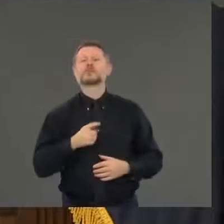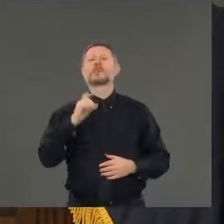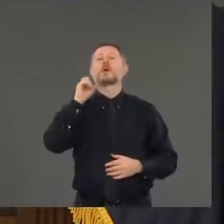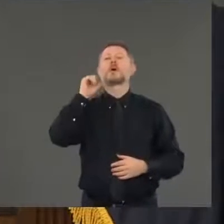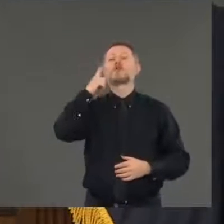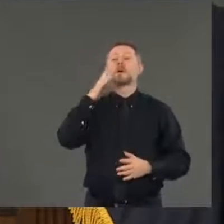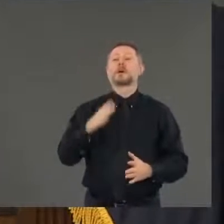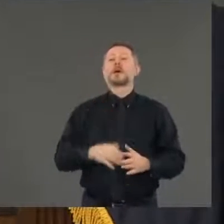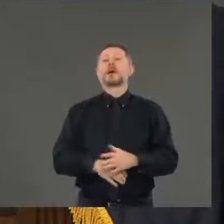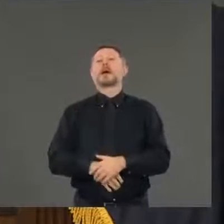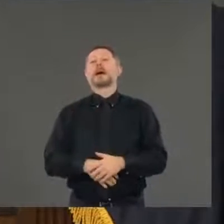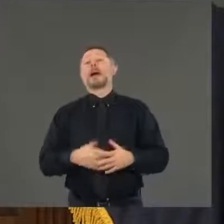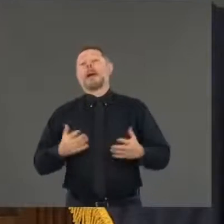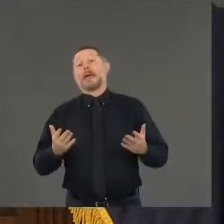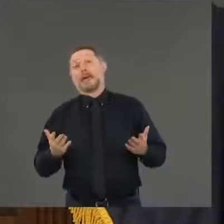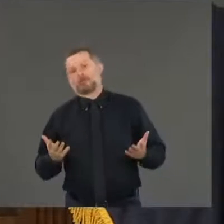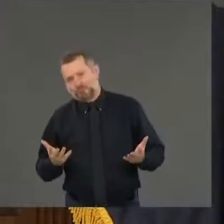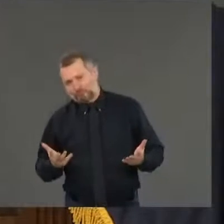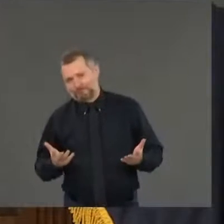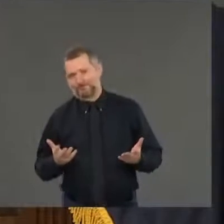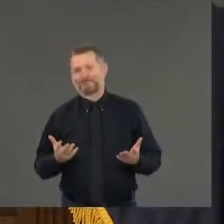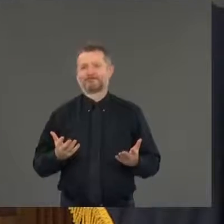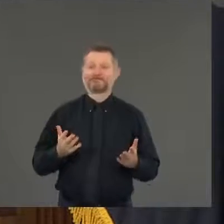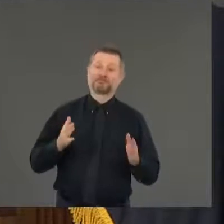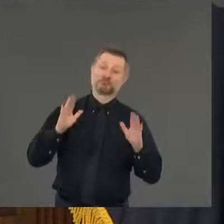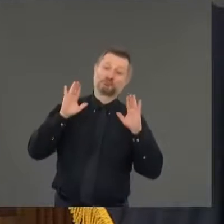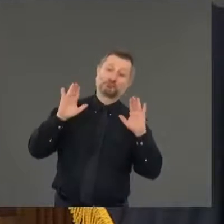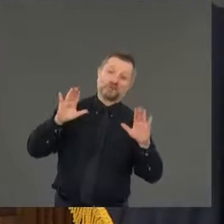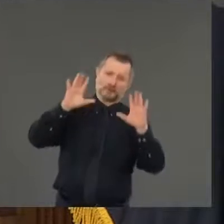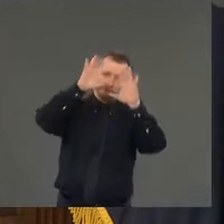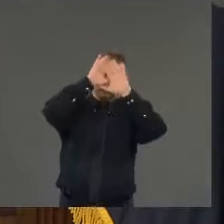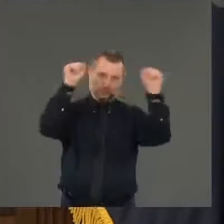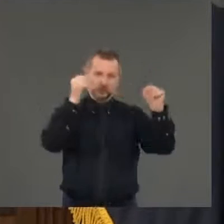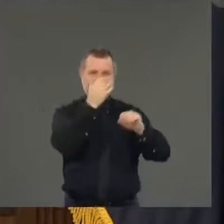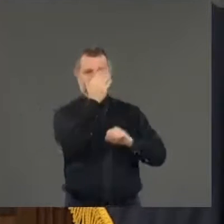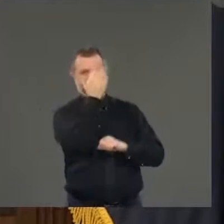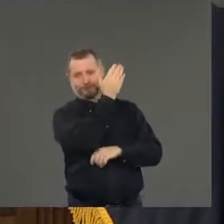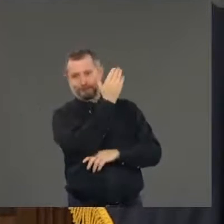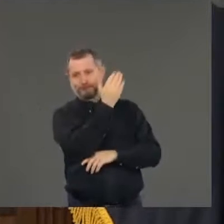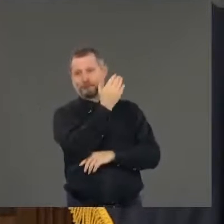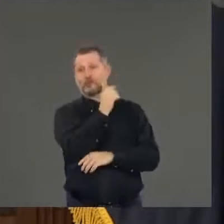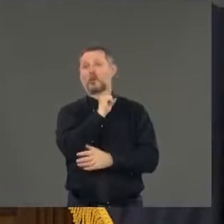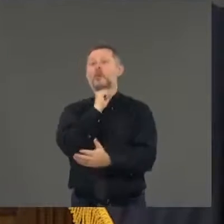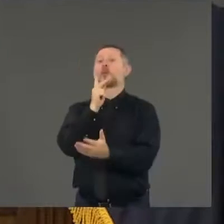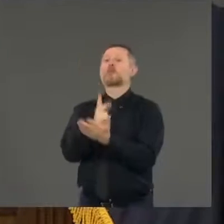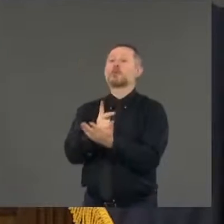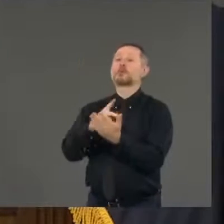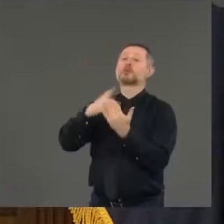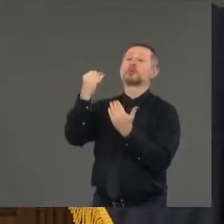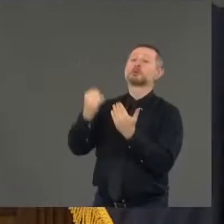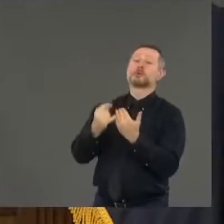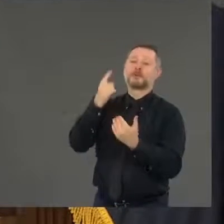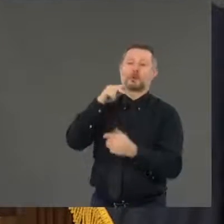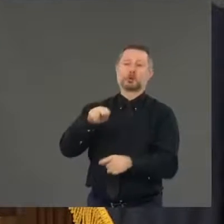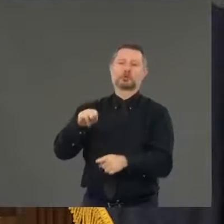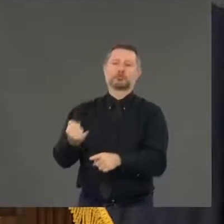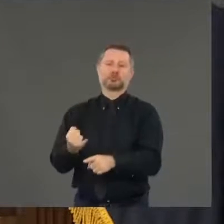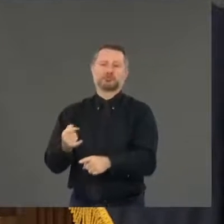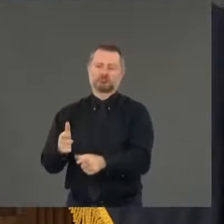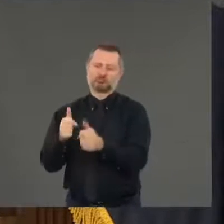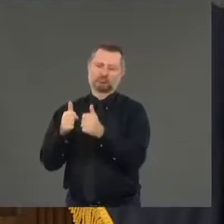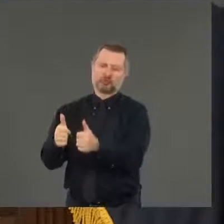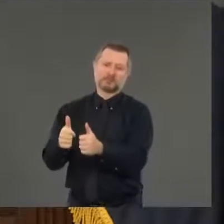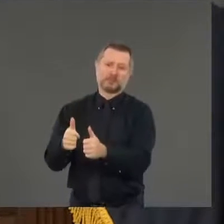I think it's great that the president, that project that he approved in New Jersey is